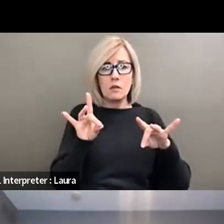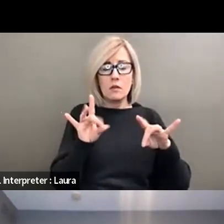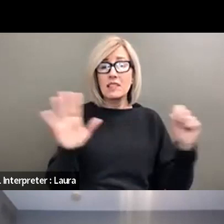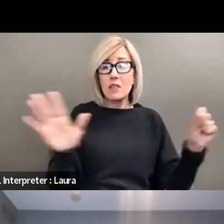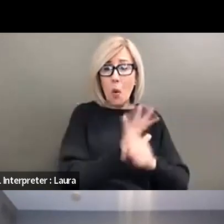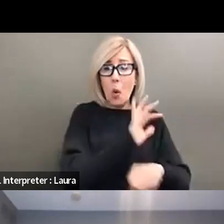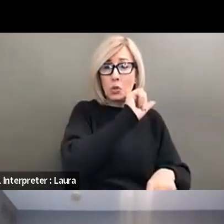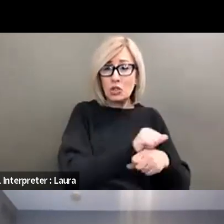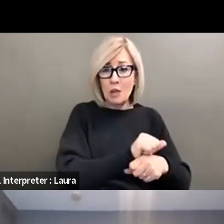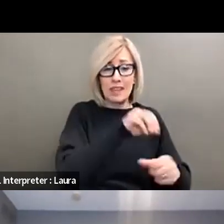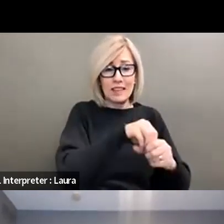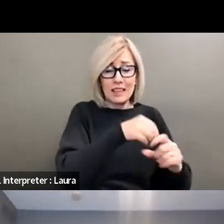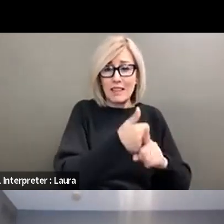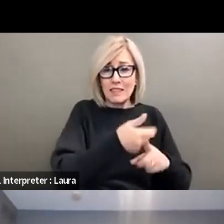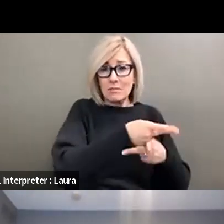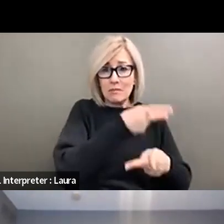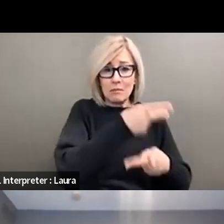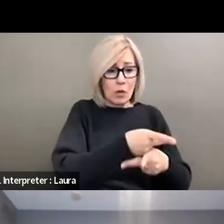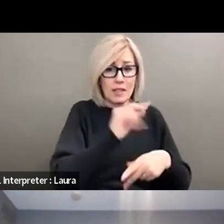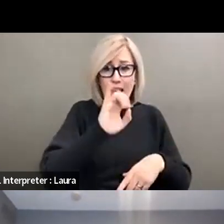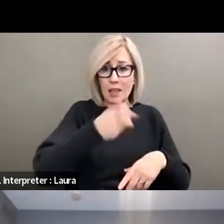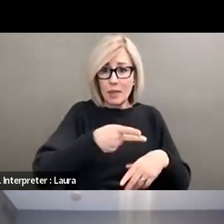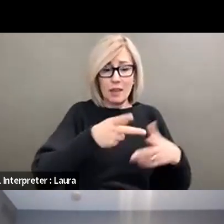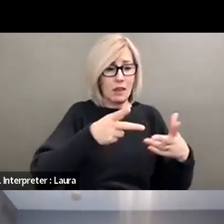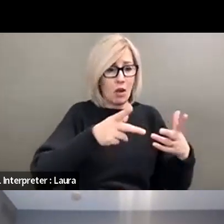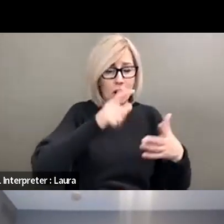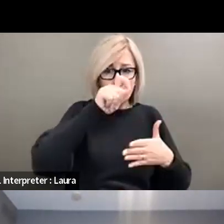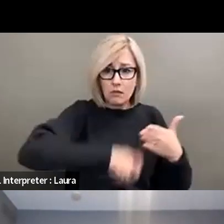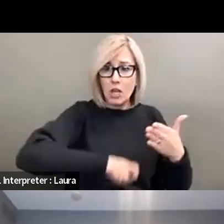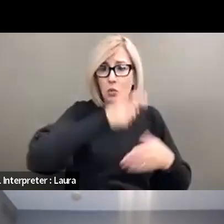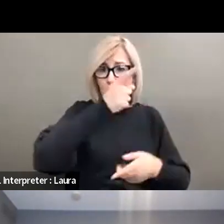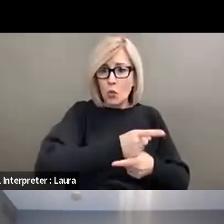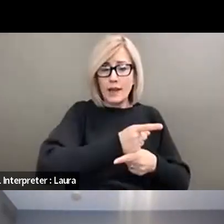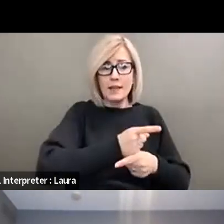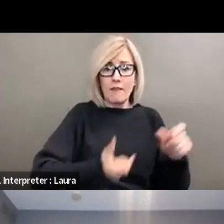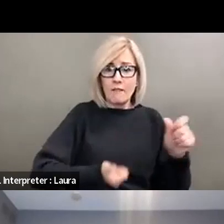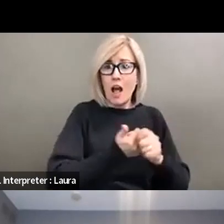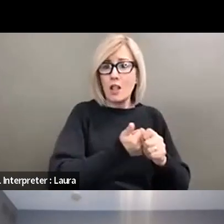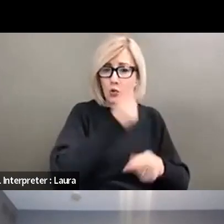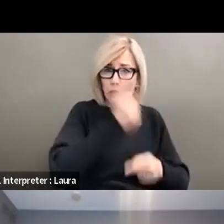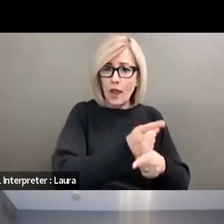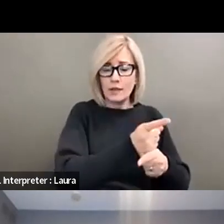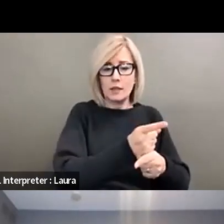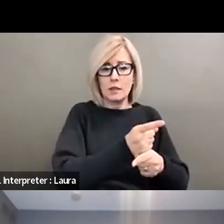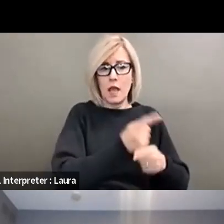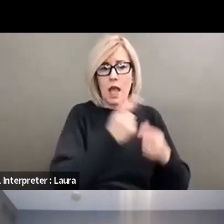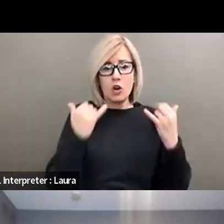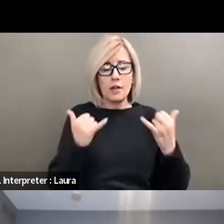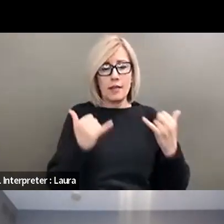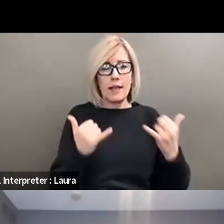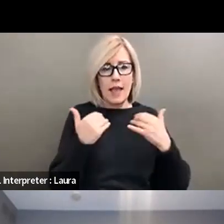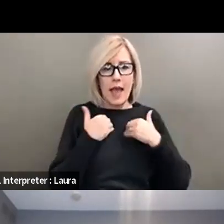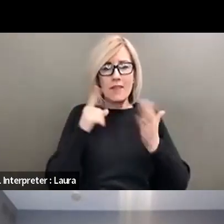in itself. Making sure these IEPs are formed correctly and also followed correctly. I currently have